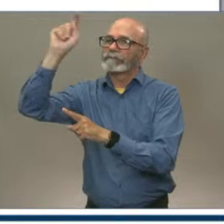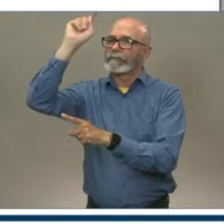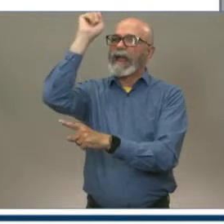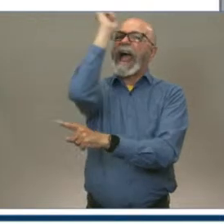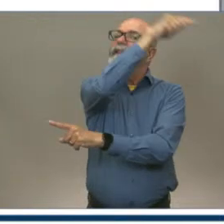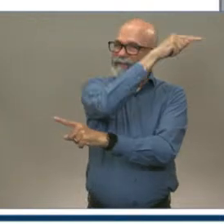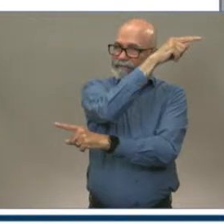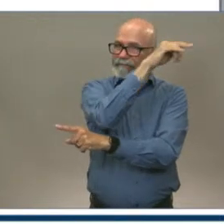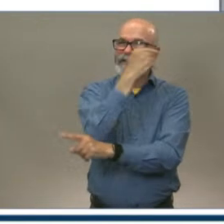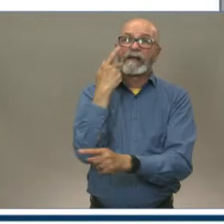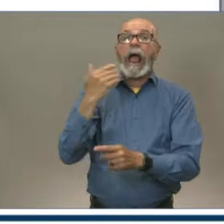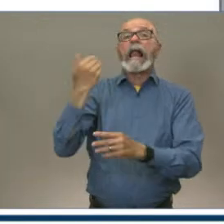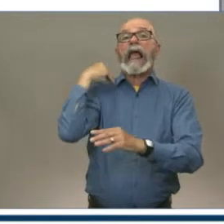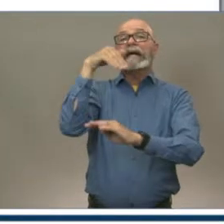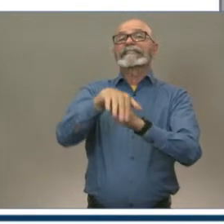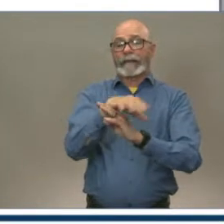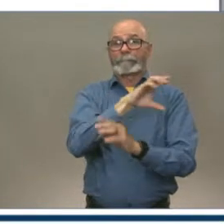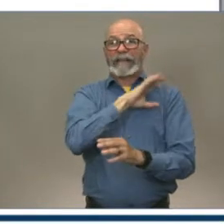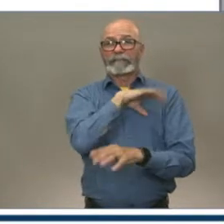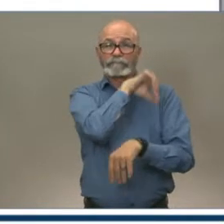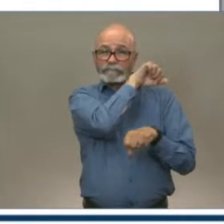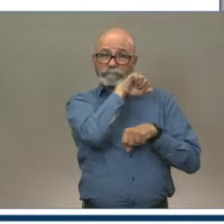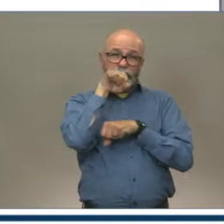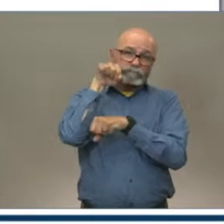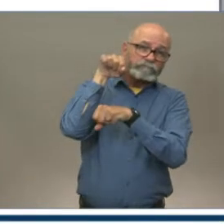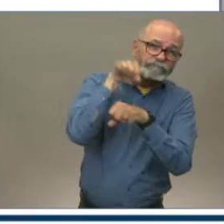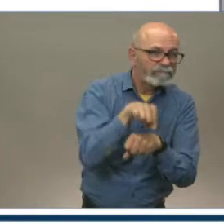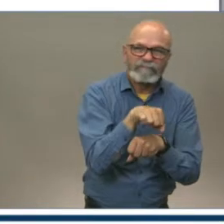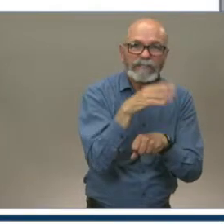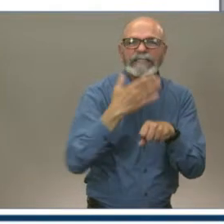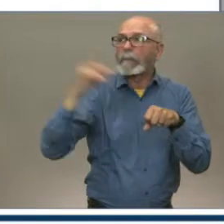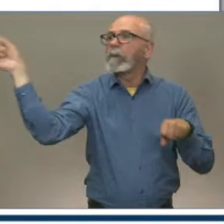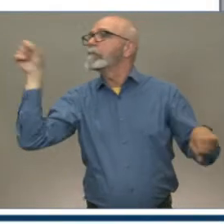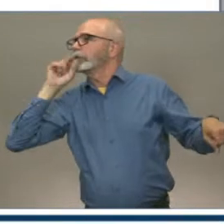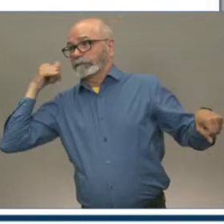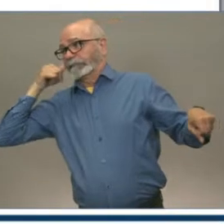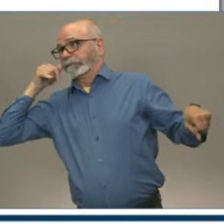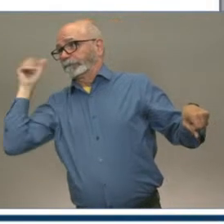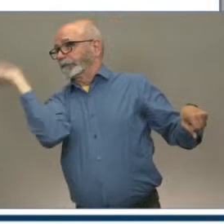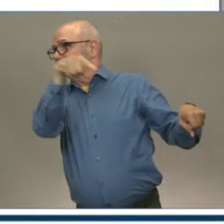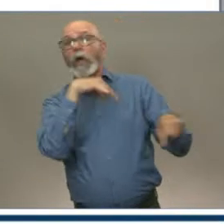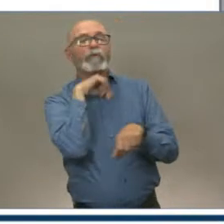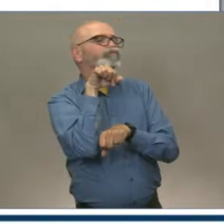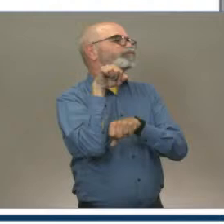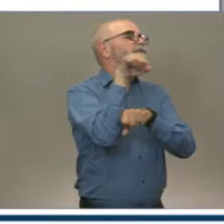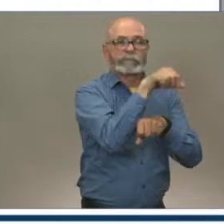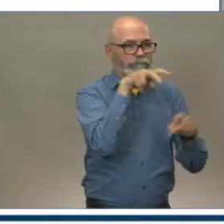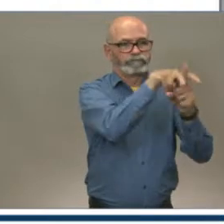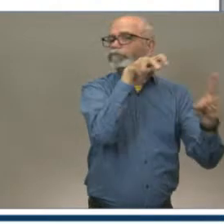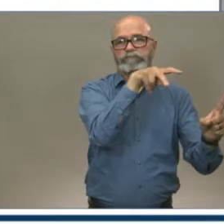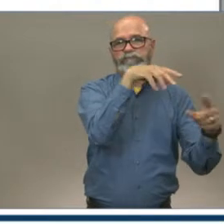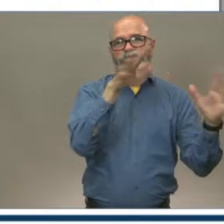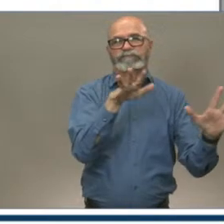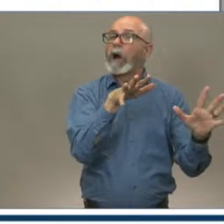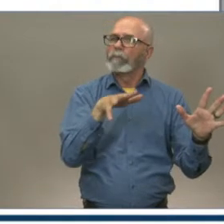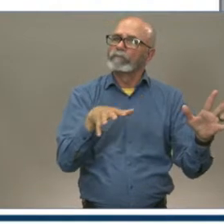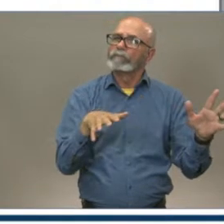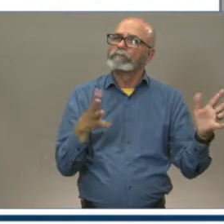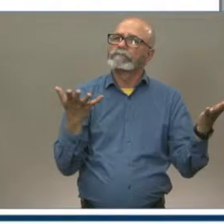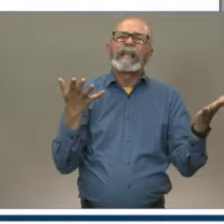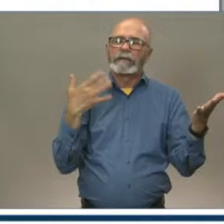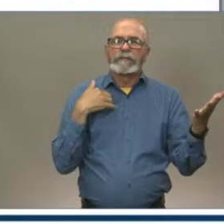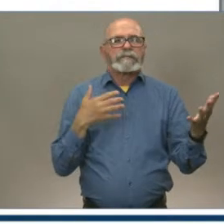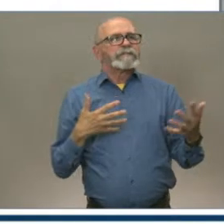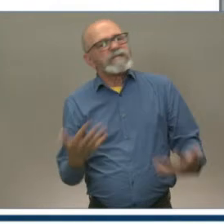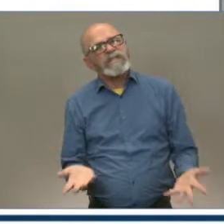attend to last night. Many calls were taken to look at gatherings that were taking place. So